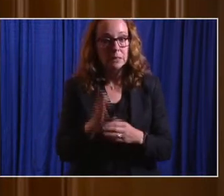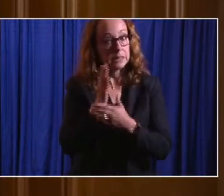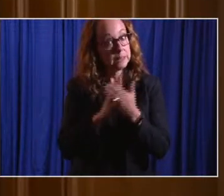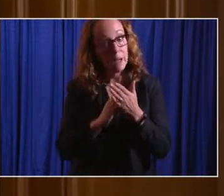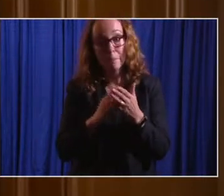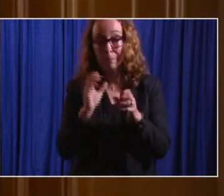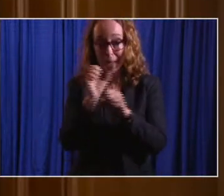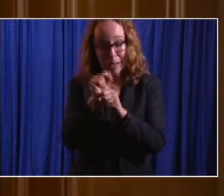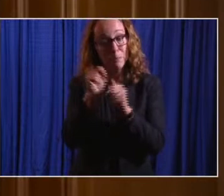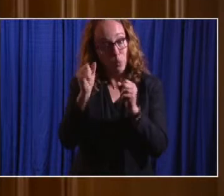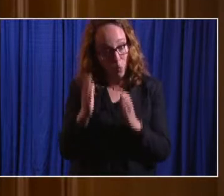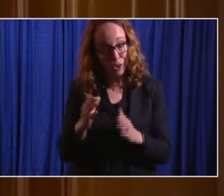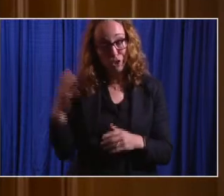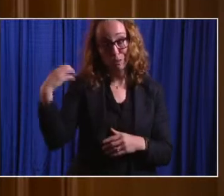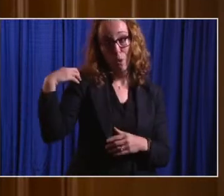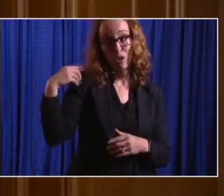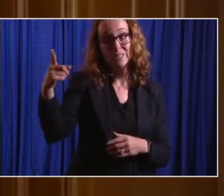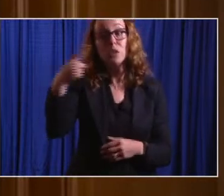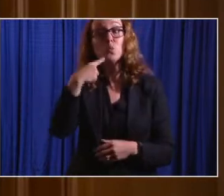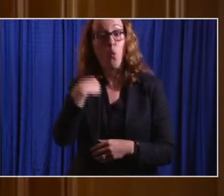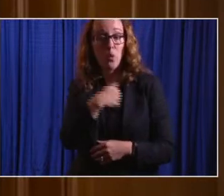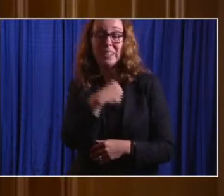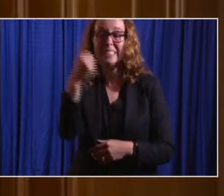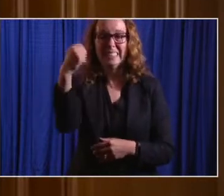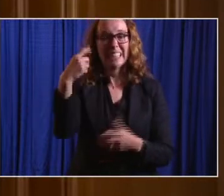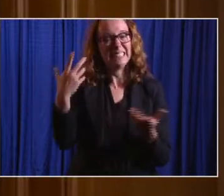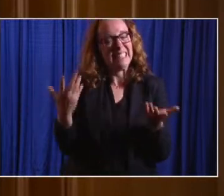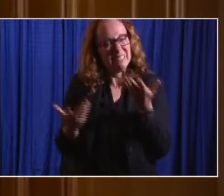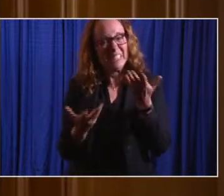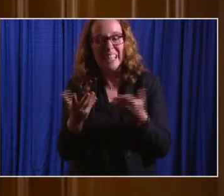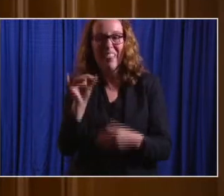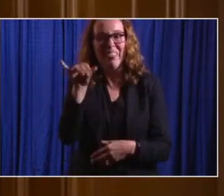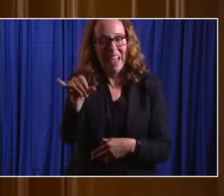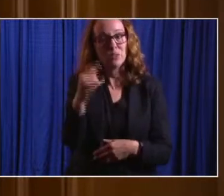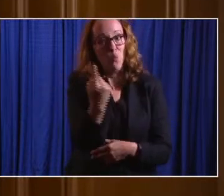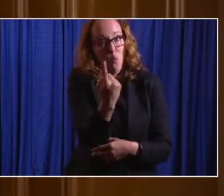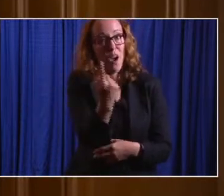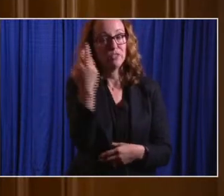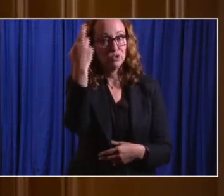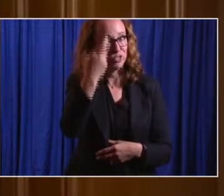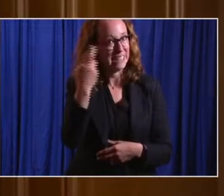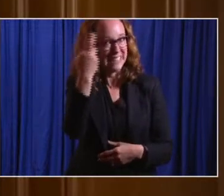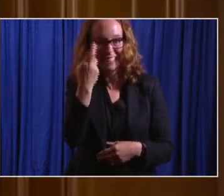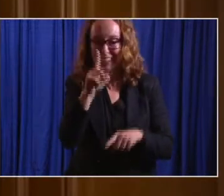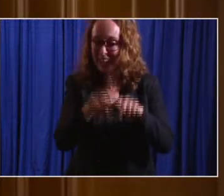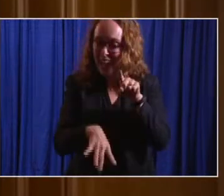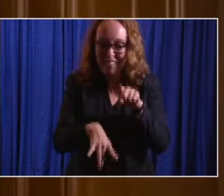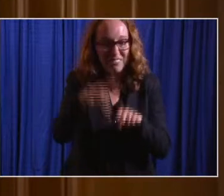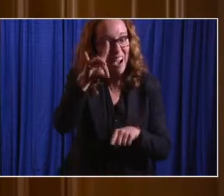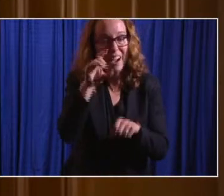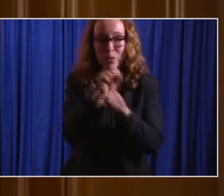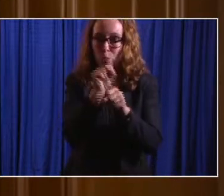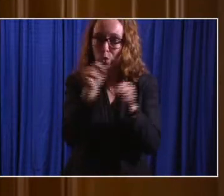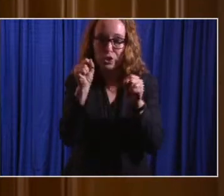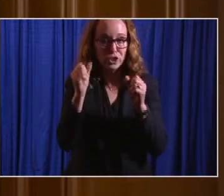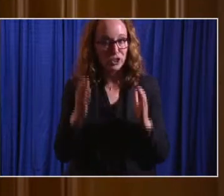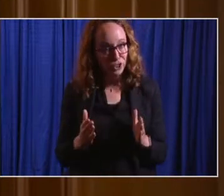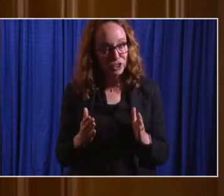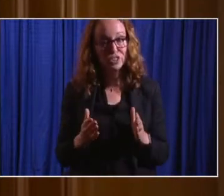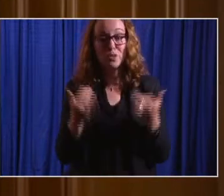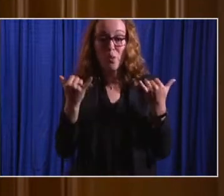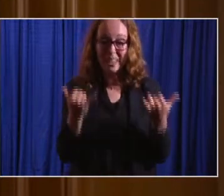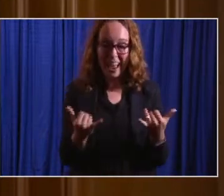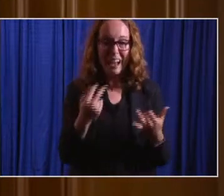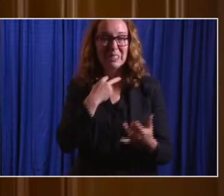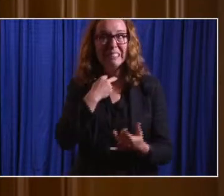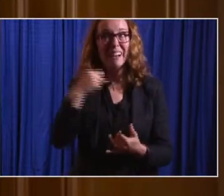told us, yes, we believe that is one of the reasons that they're not able to find people to work. But it is a